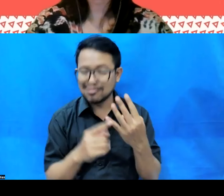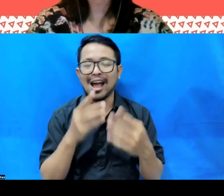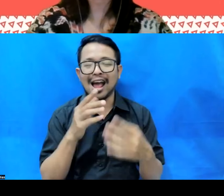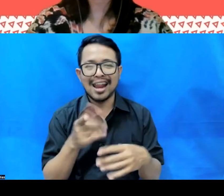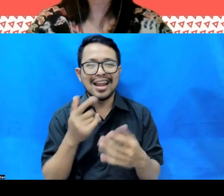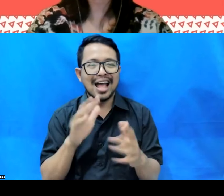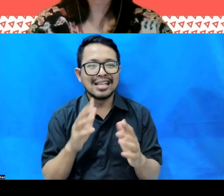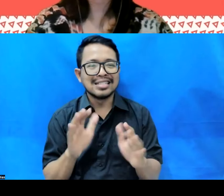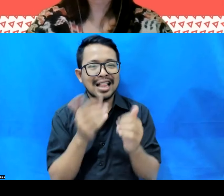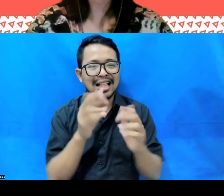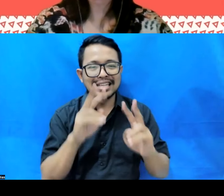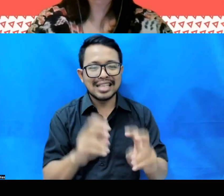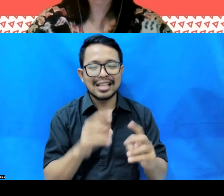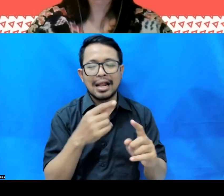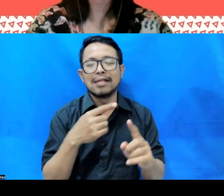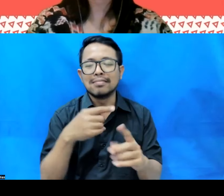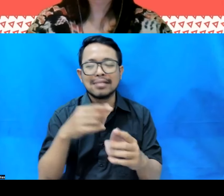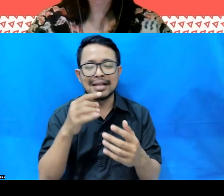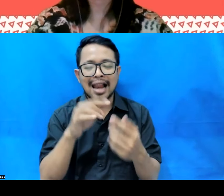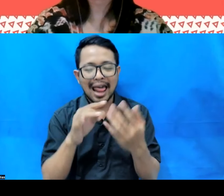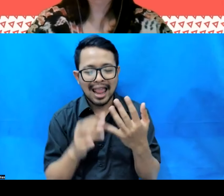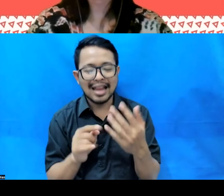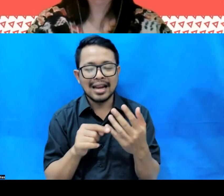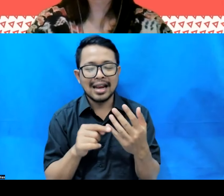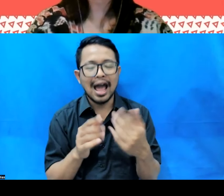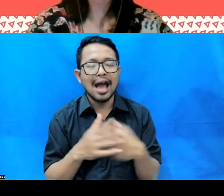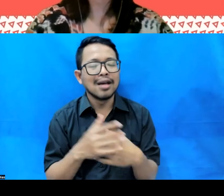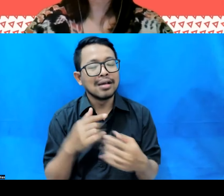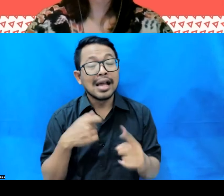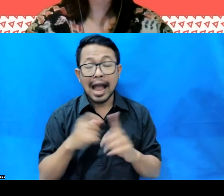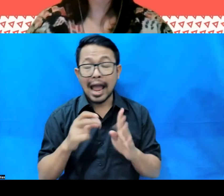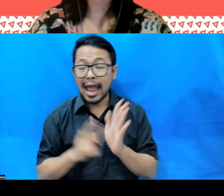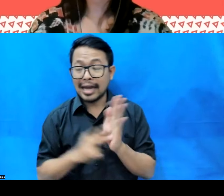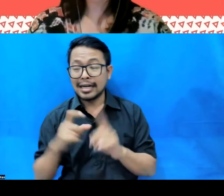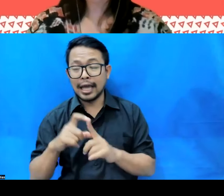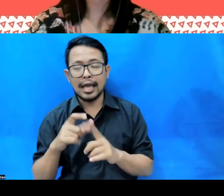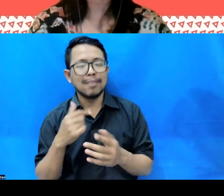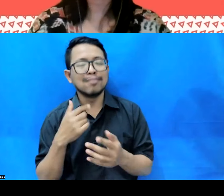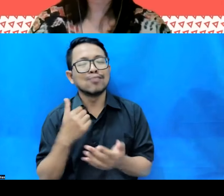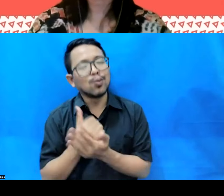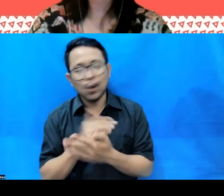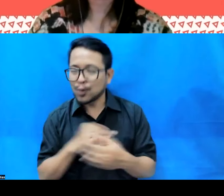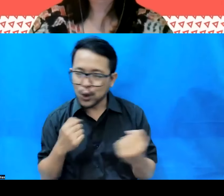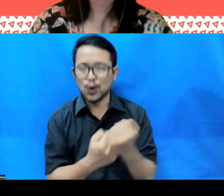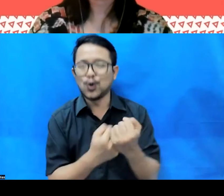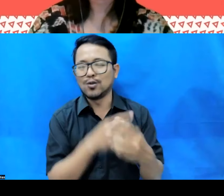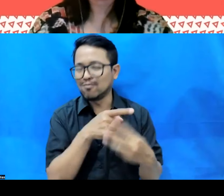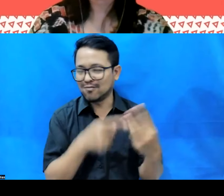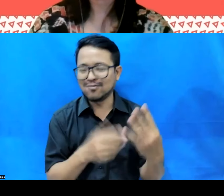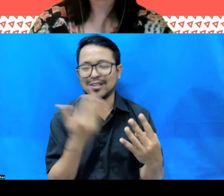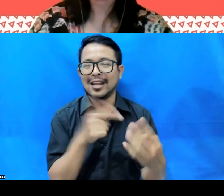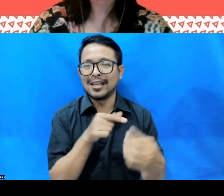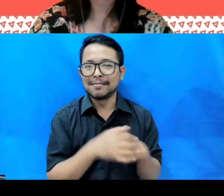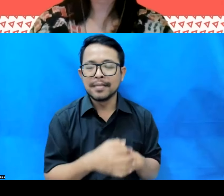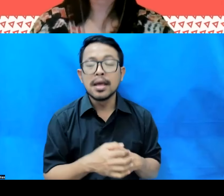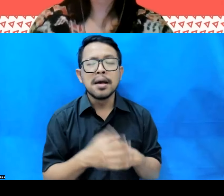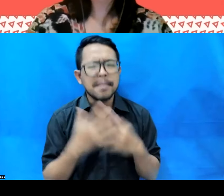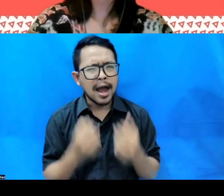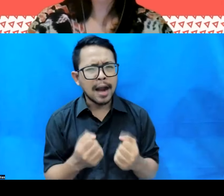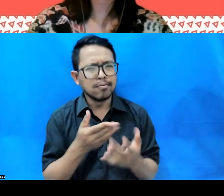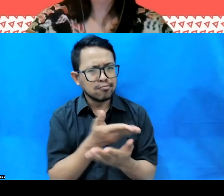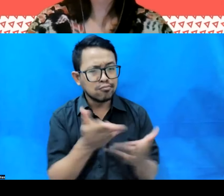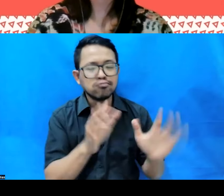above, from the research results and the next steps, so I think the Commission of the National Commission for Disability, we are very supportive of this, and we